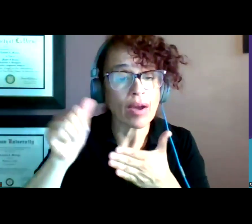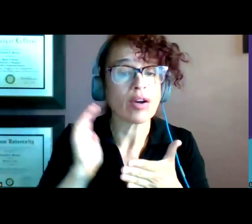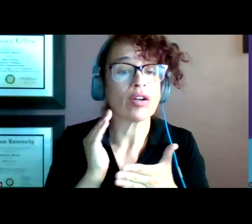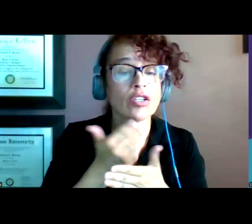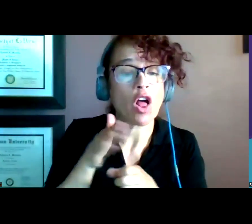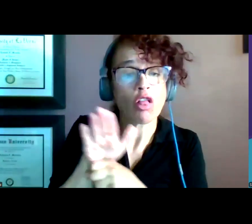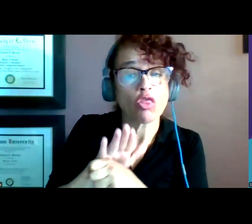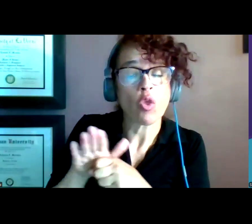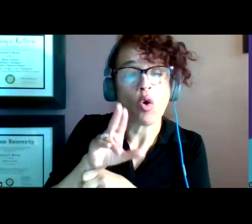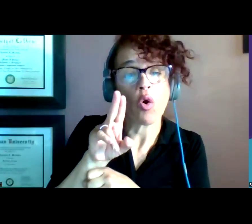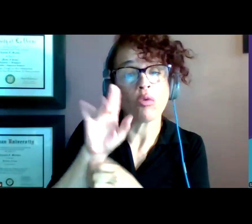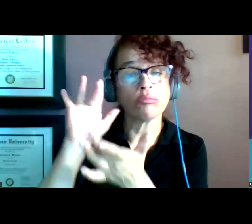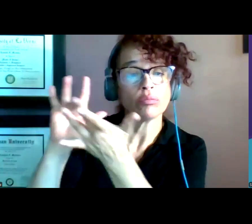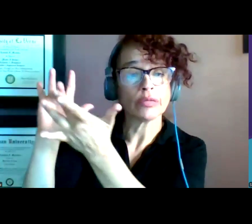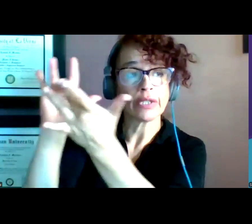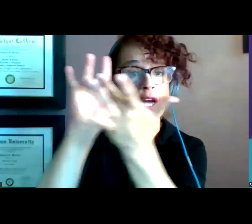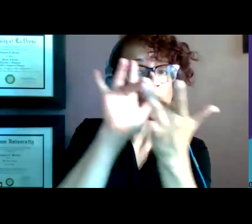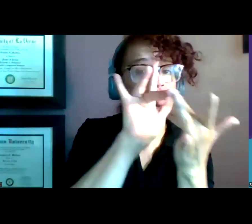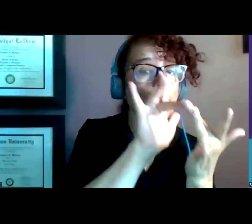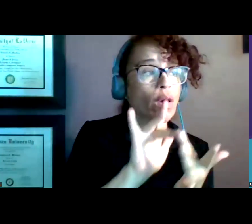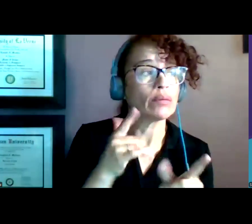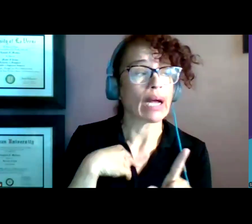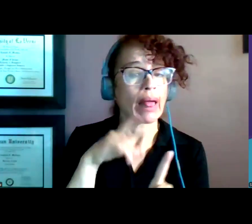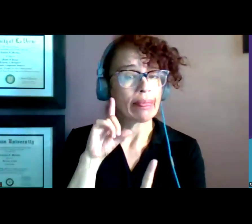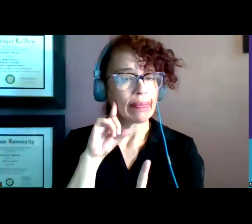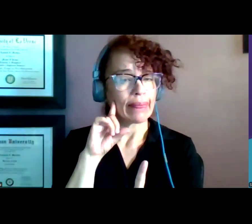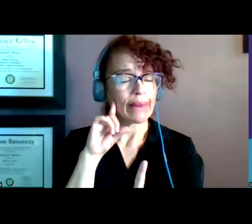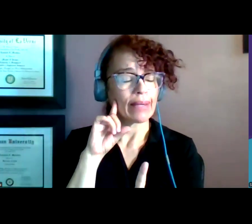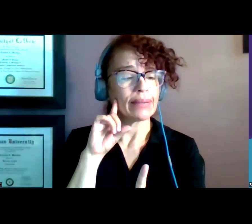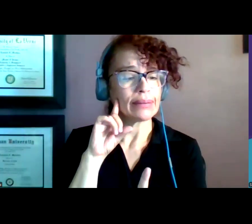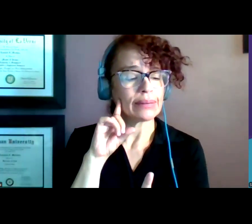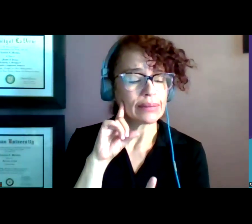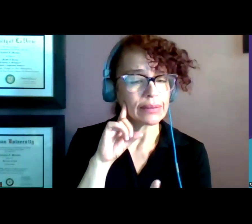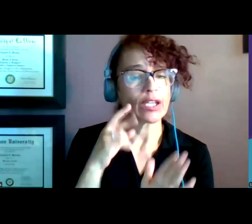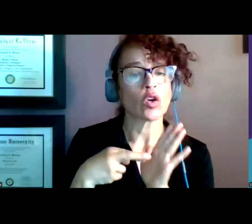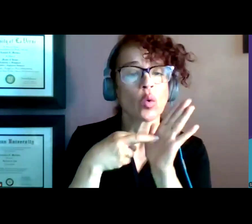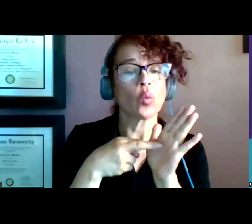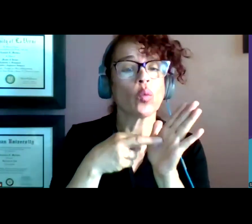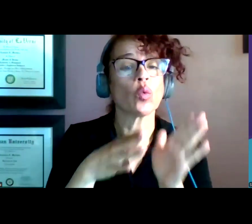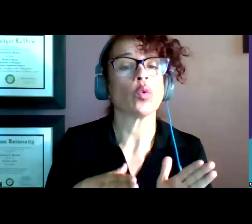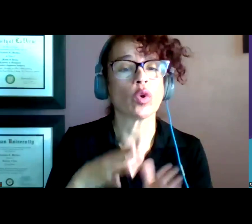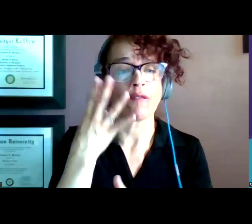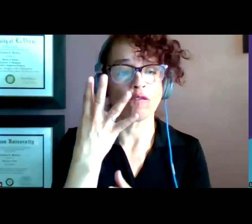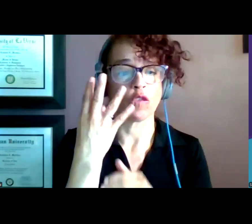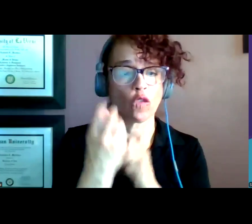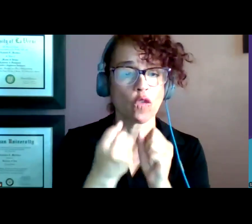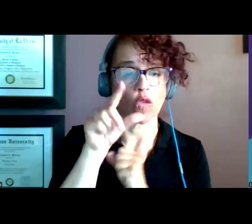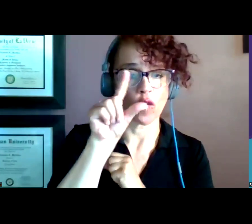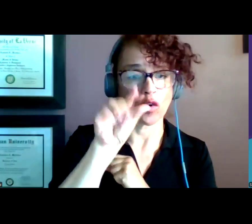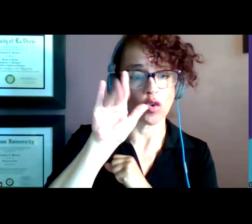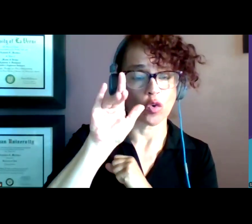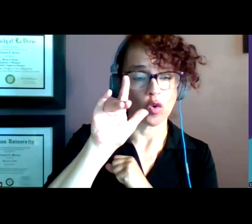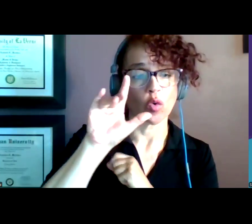local networks. I think that's, and it represents the 4-year 2025